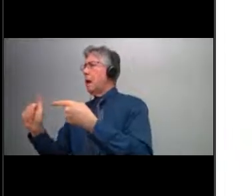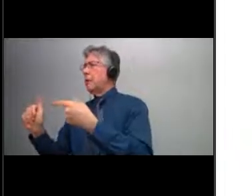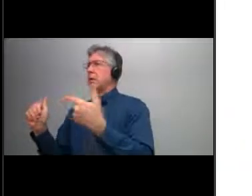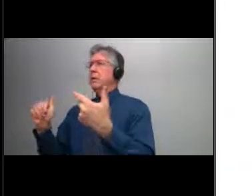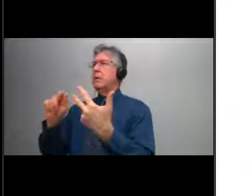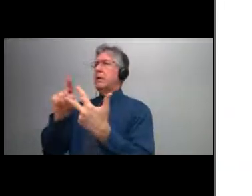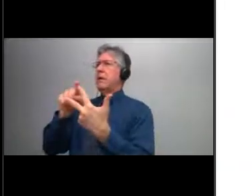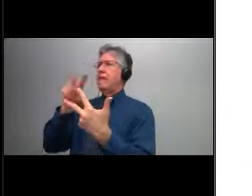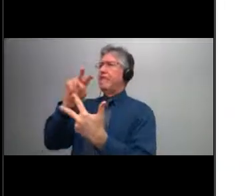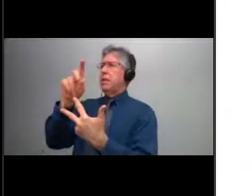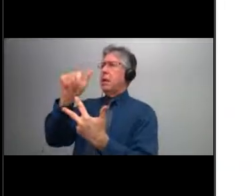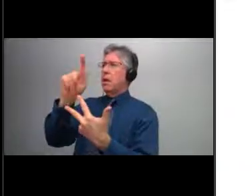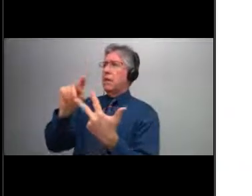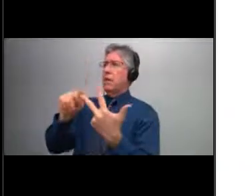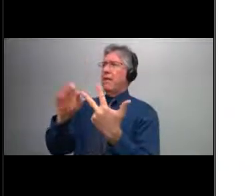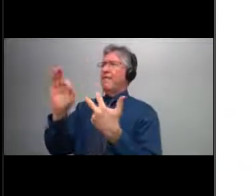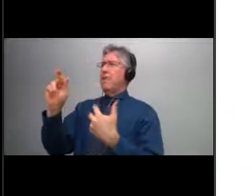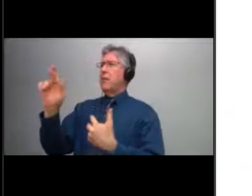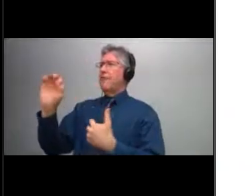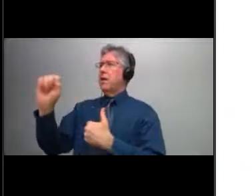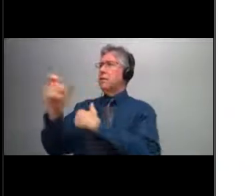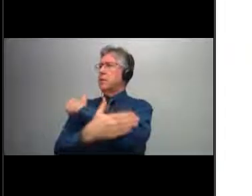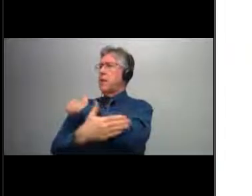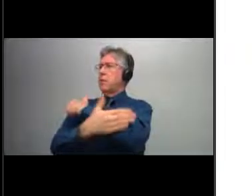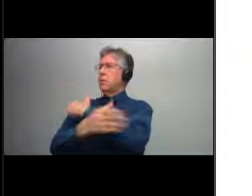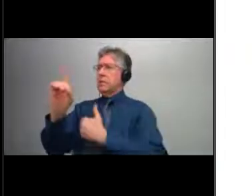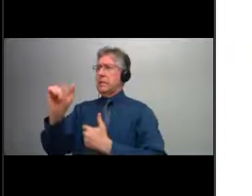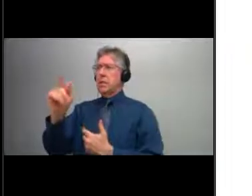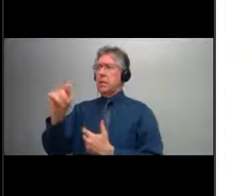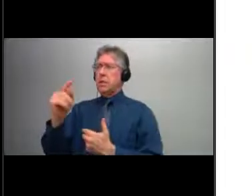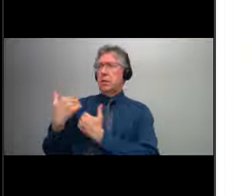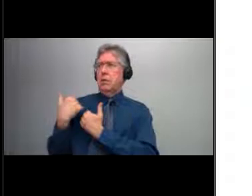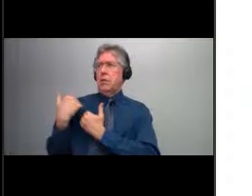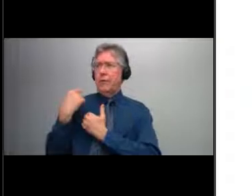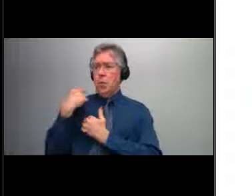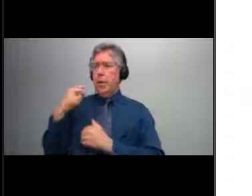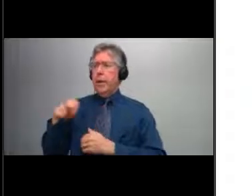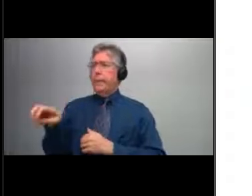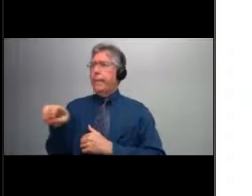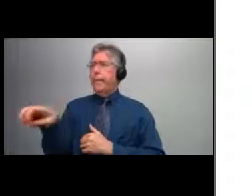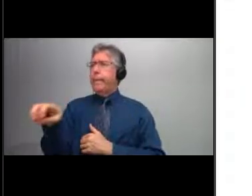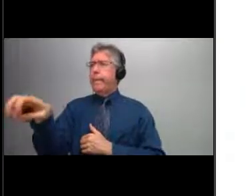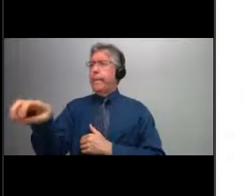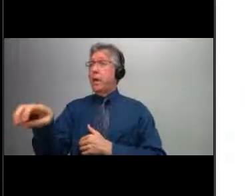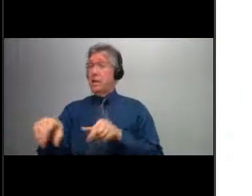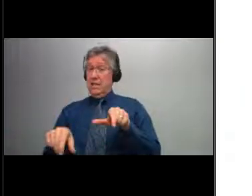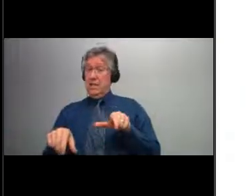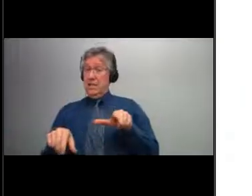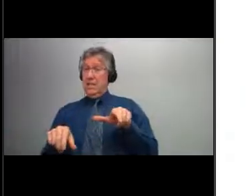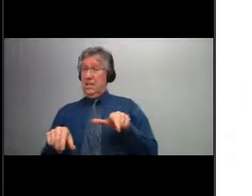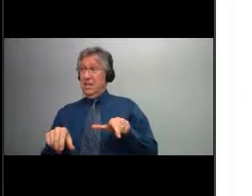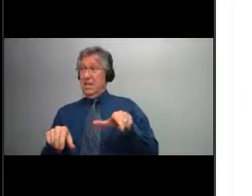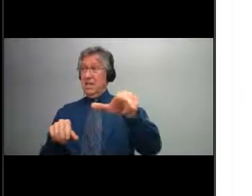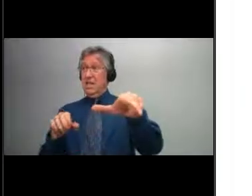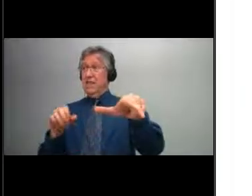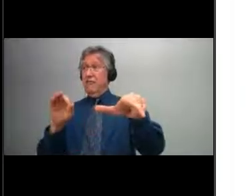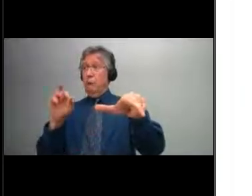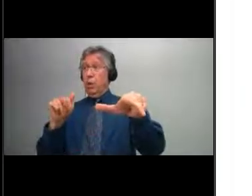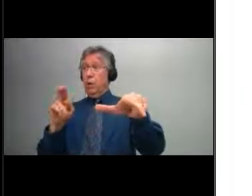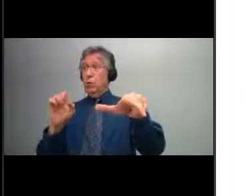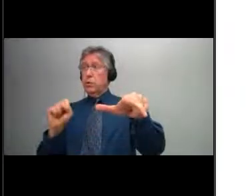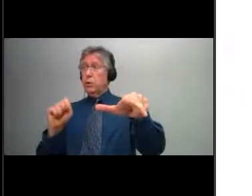County DOT, is responsible for the path adjacent to Franconia-Springfield Parkway